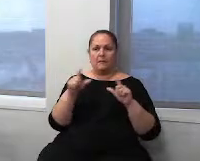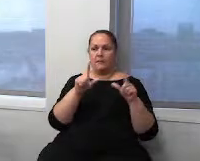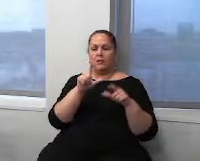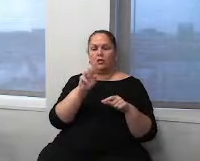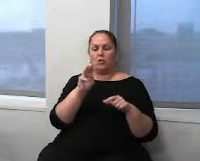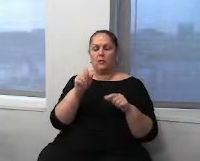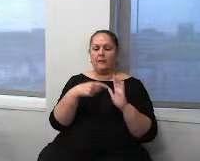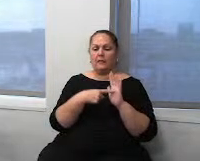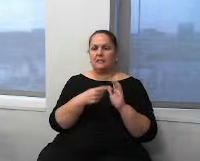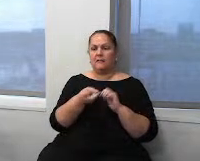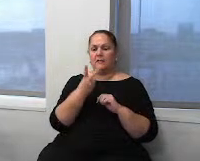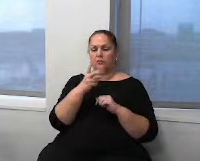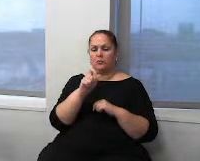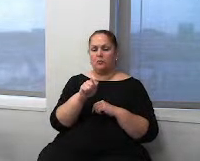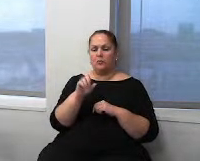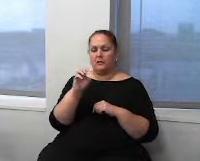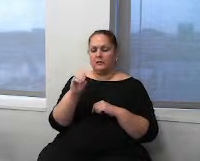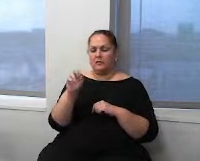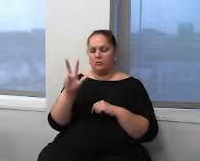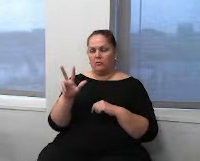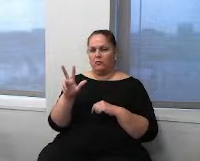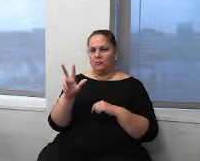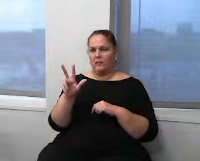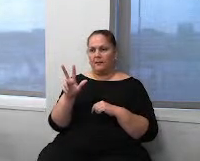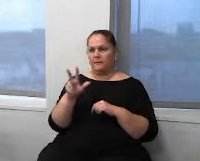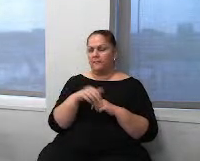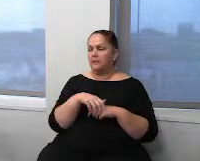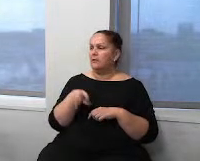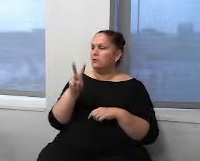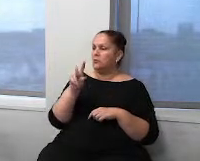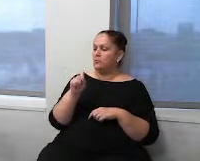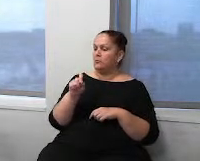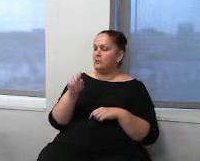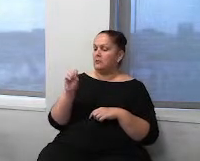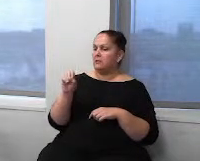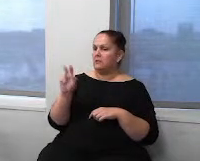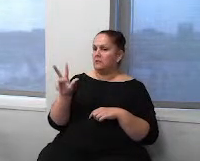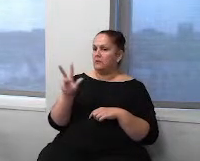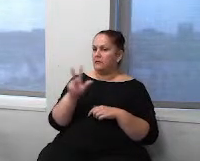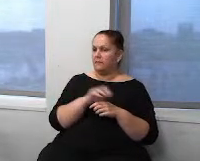please bring up Luma Exhibit 2.03?